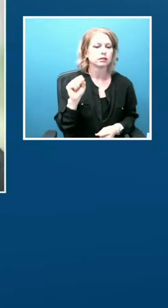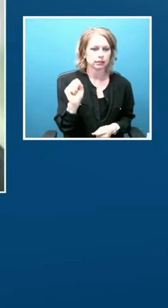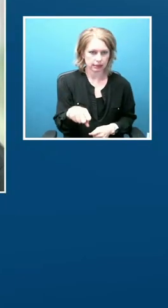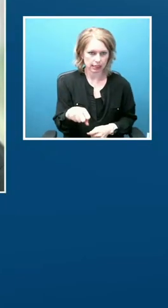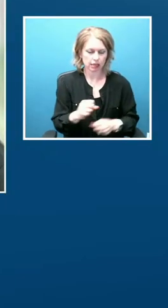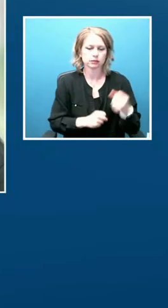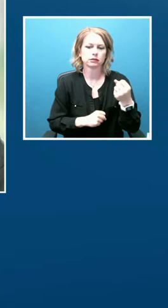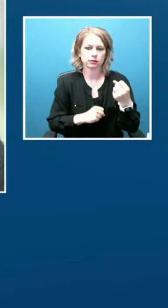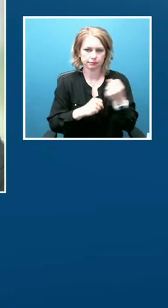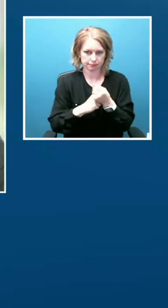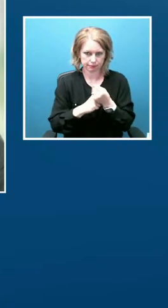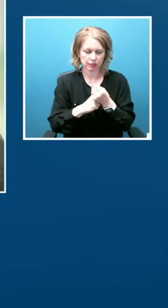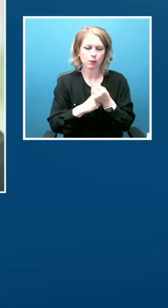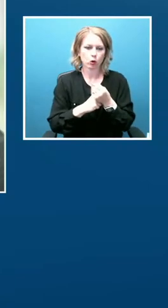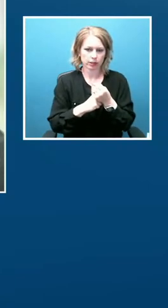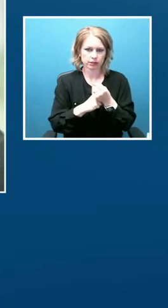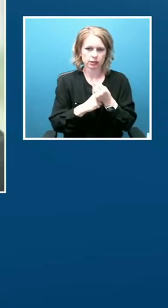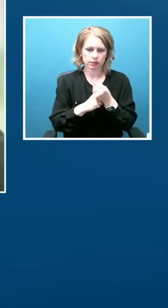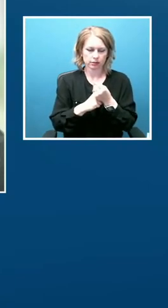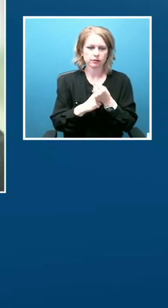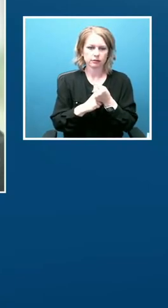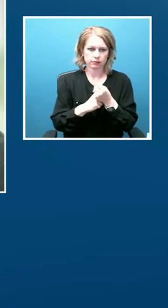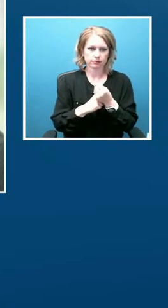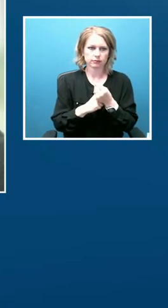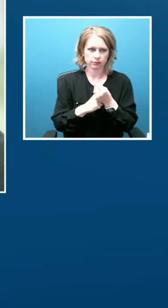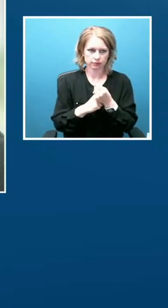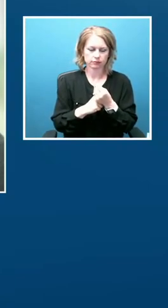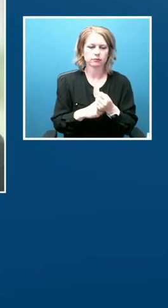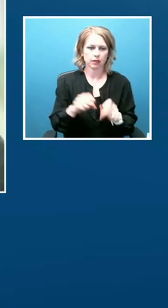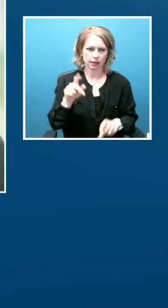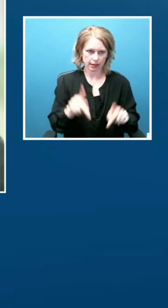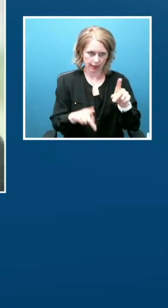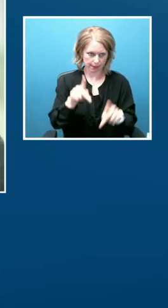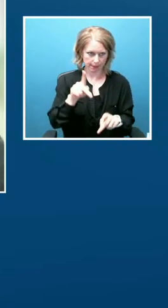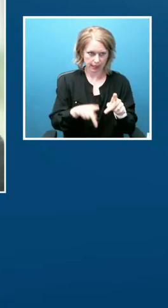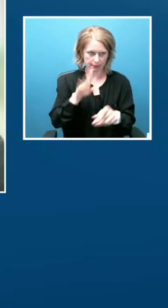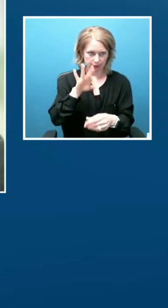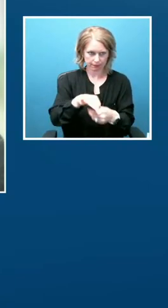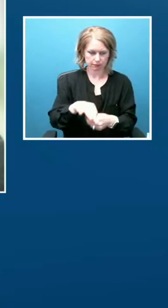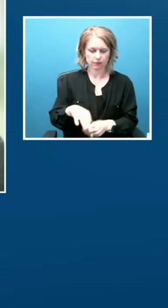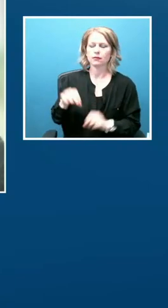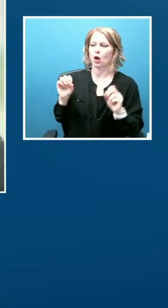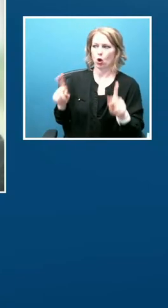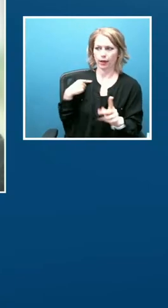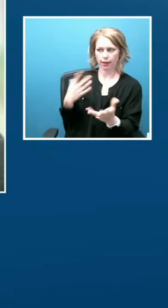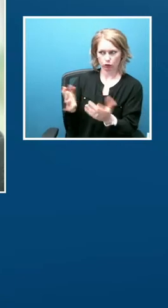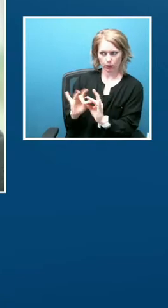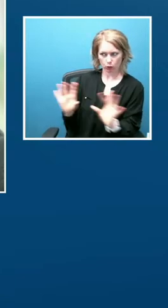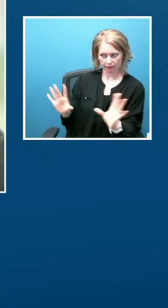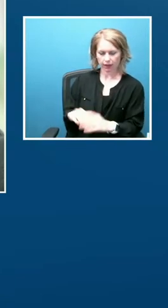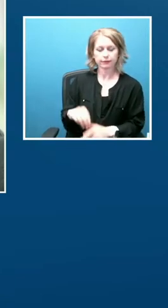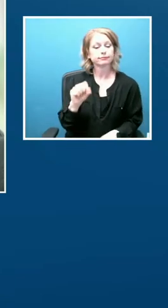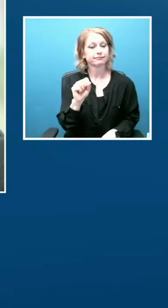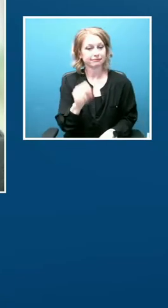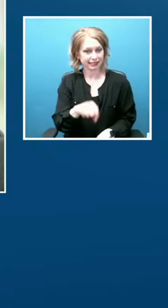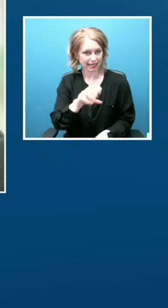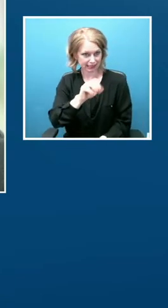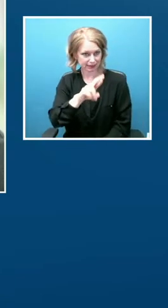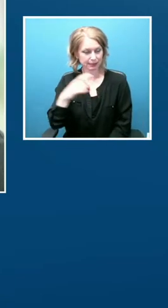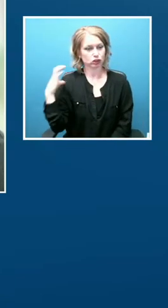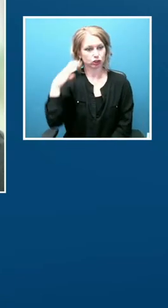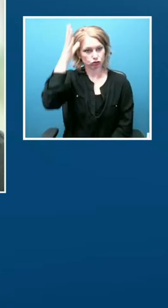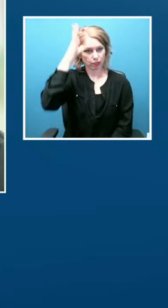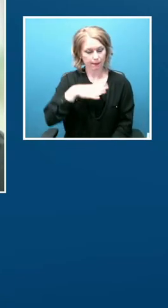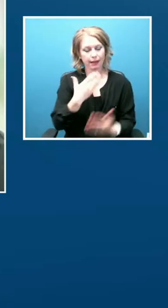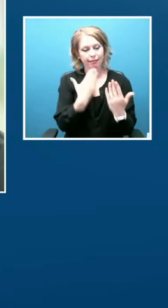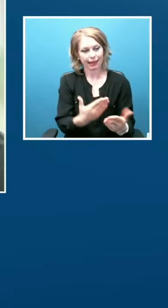unanimously elected members. I just want to be sure. Yes, sir. Yes, Mr. Chairman. Thank you for the opportunity to